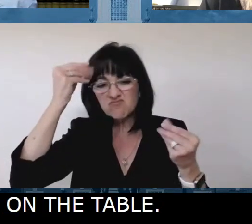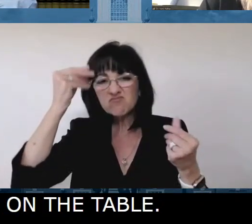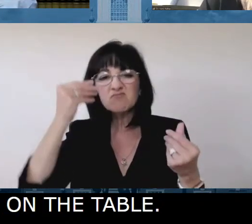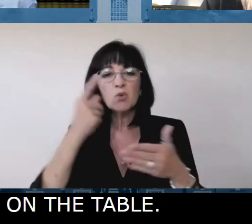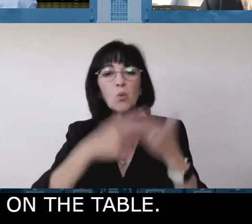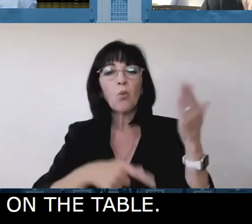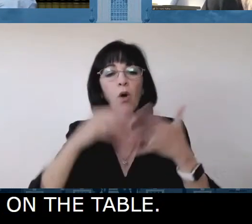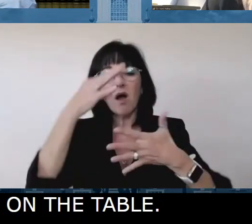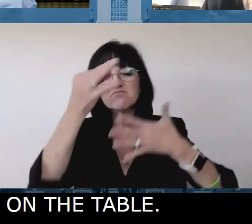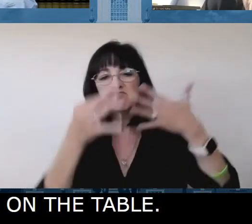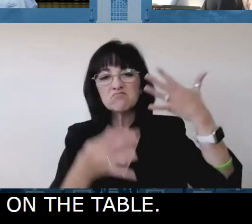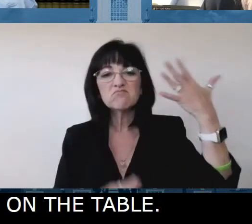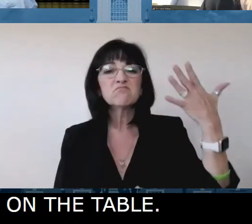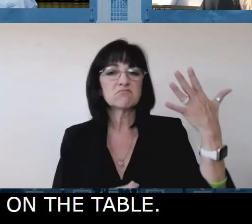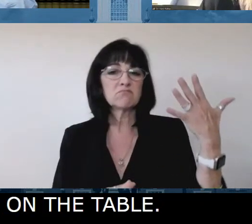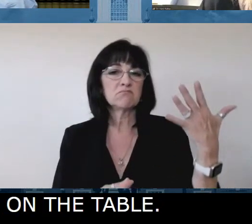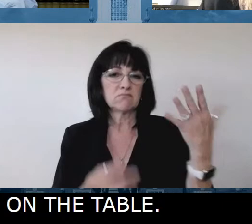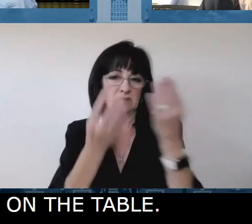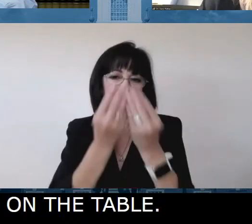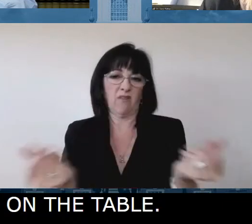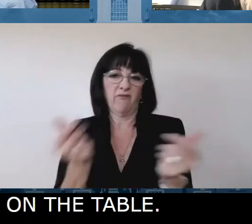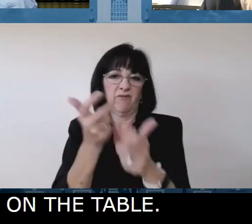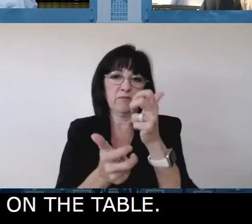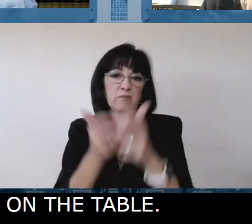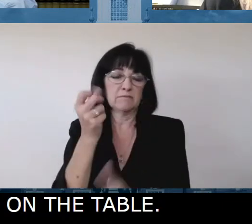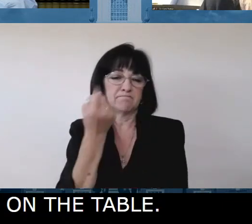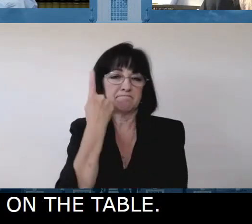Our next question is coming from Tim Mastro of